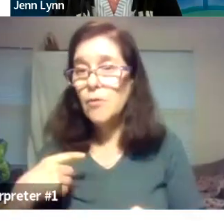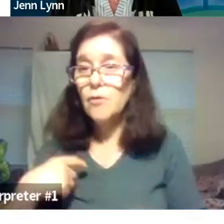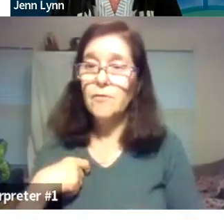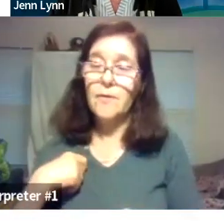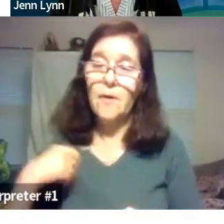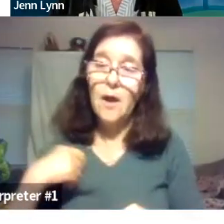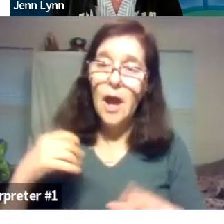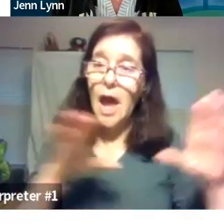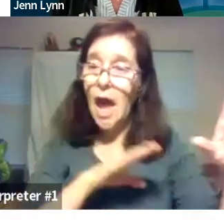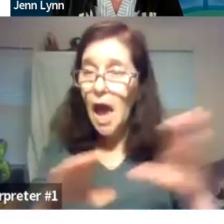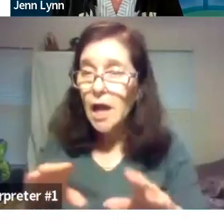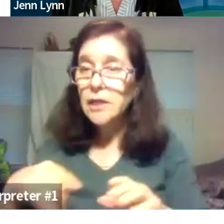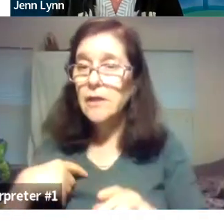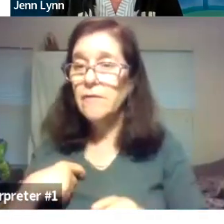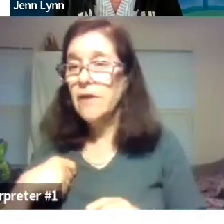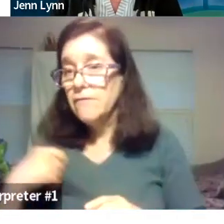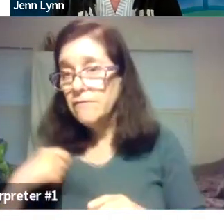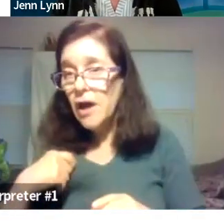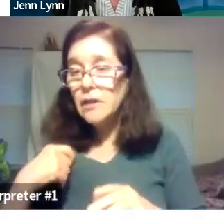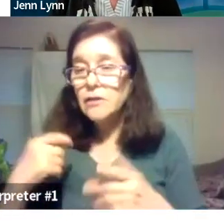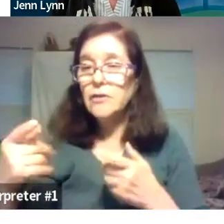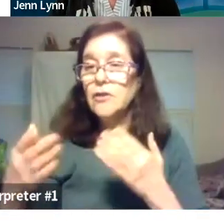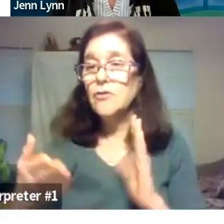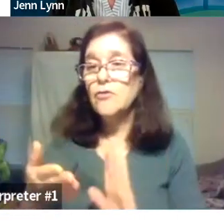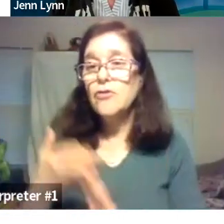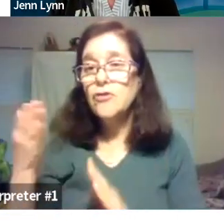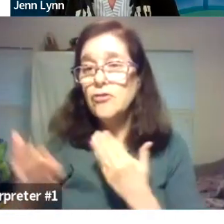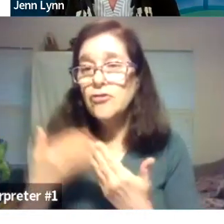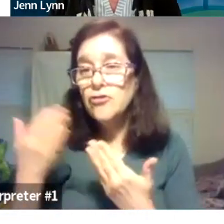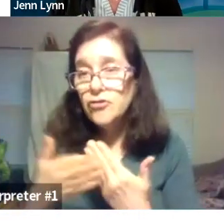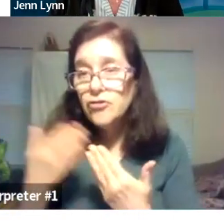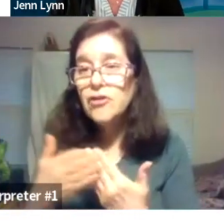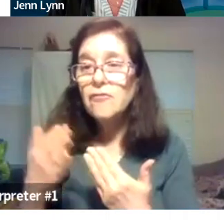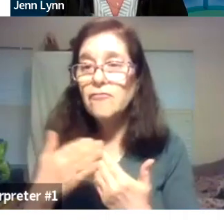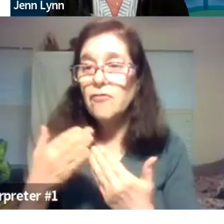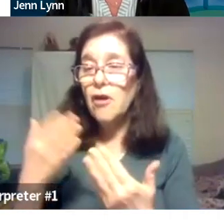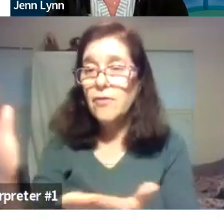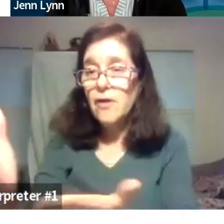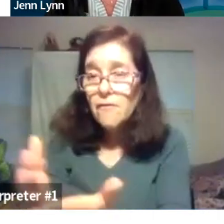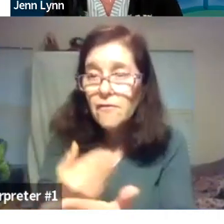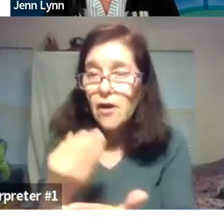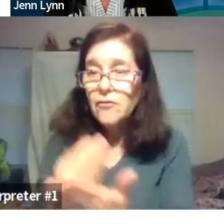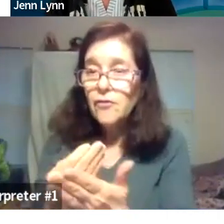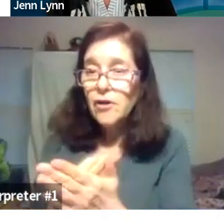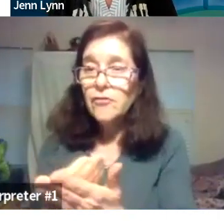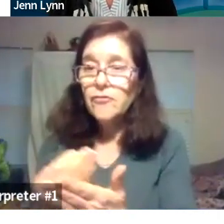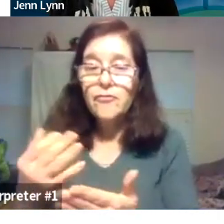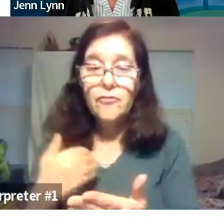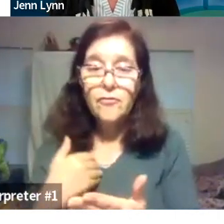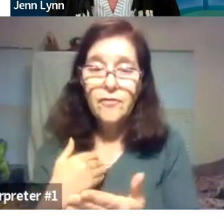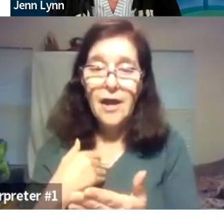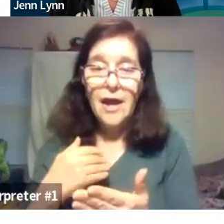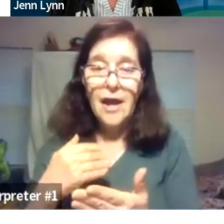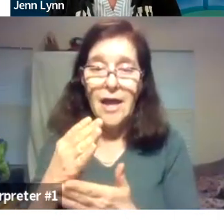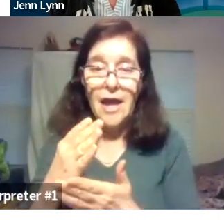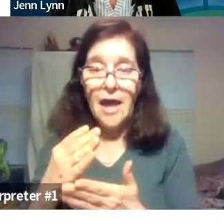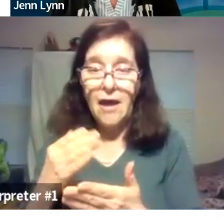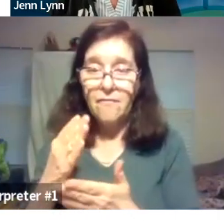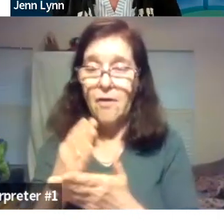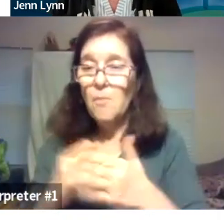at programs. They run our fundraisers. I have a part-time staff of about 7, and we contract with 6